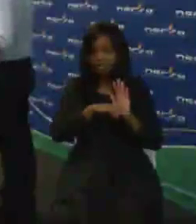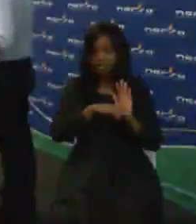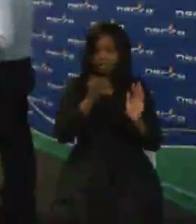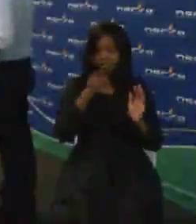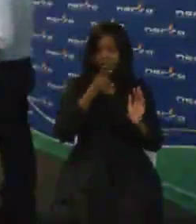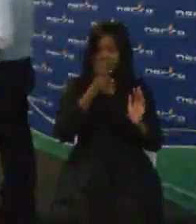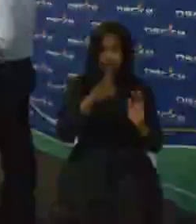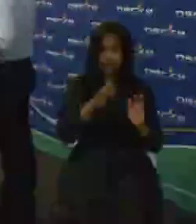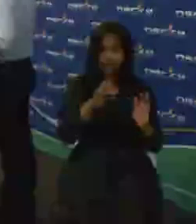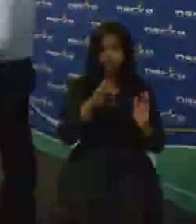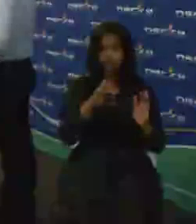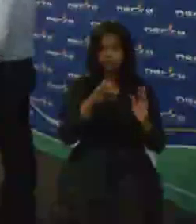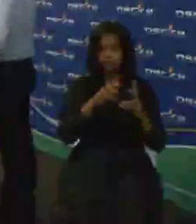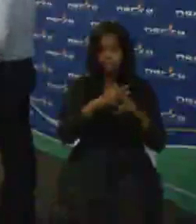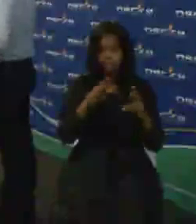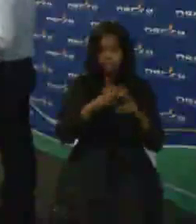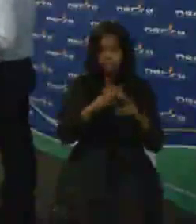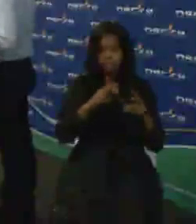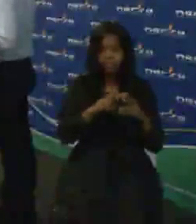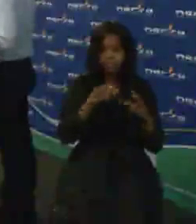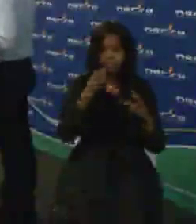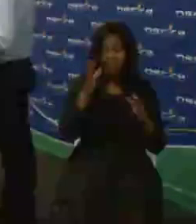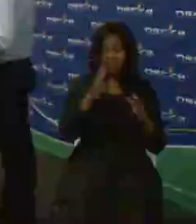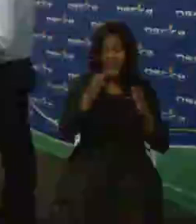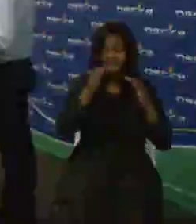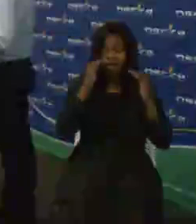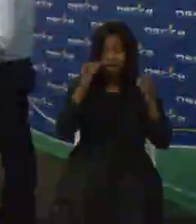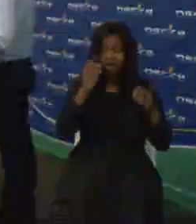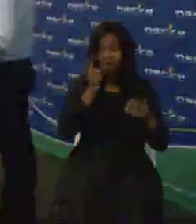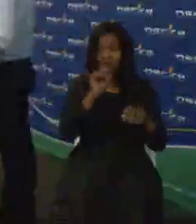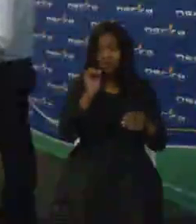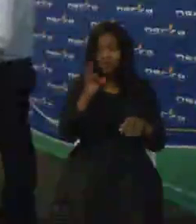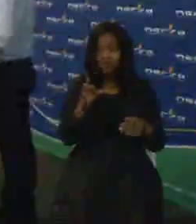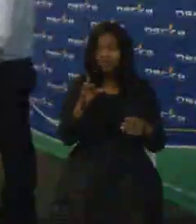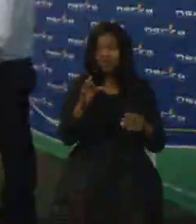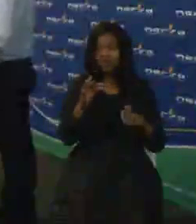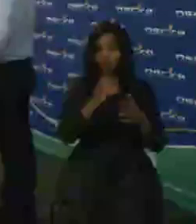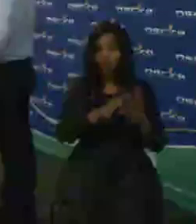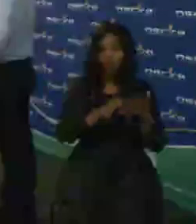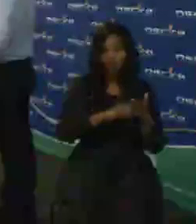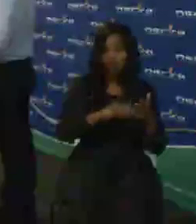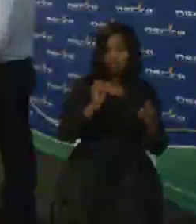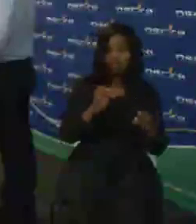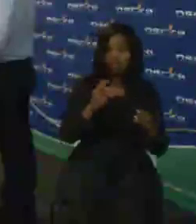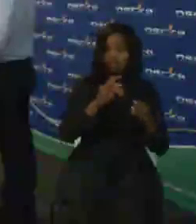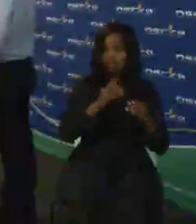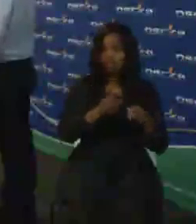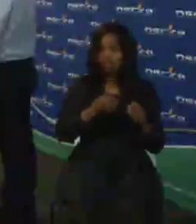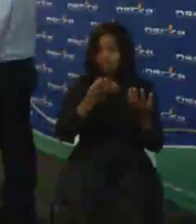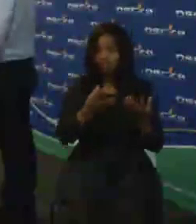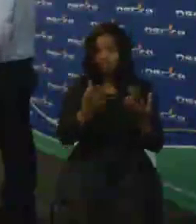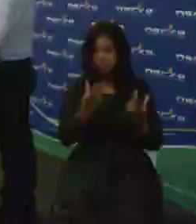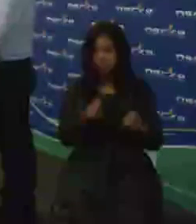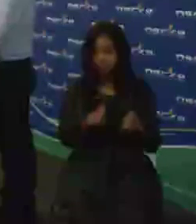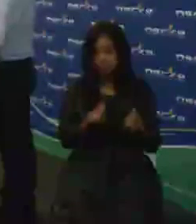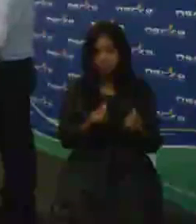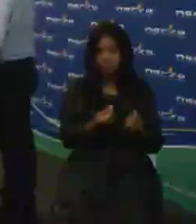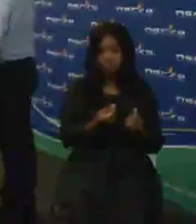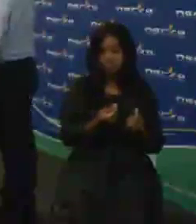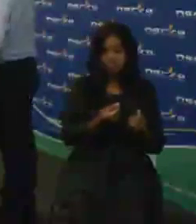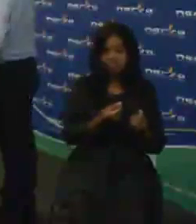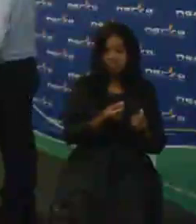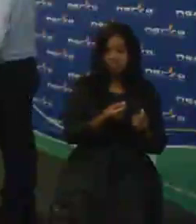very hypothetical scenario, a real what-if scenario for me to go and say, all right, if productivity,